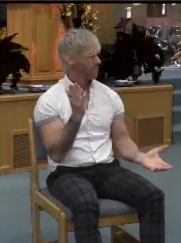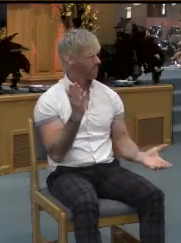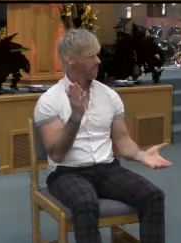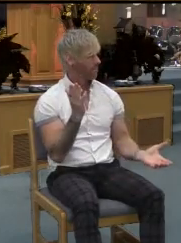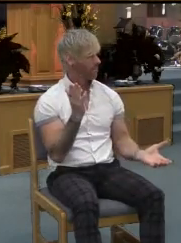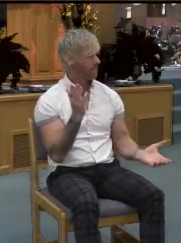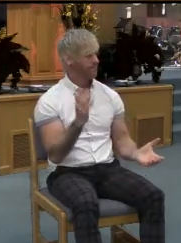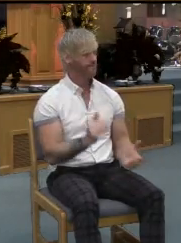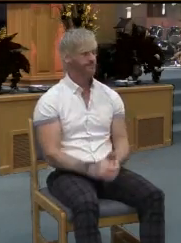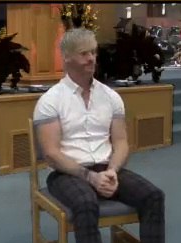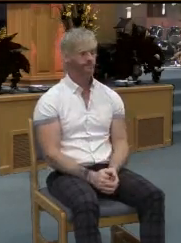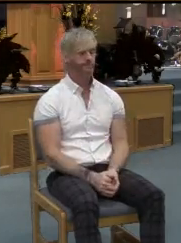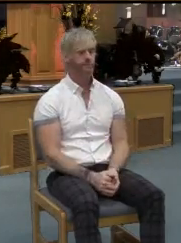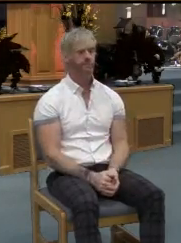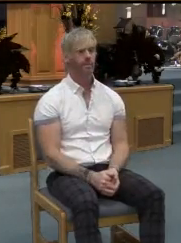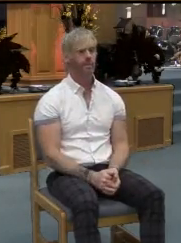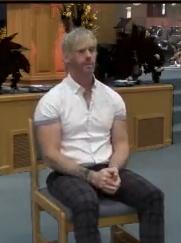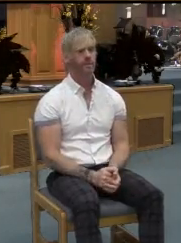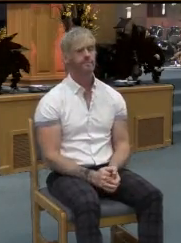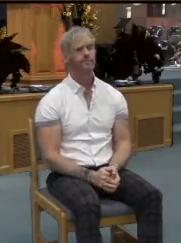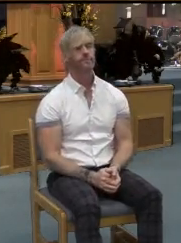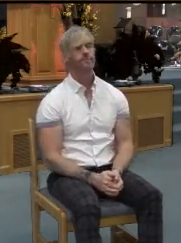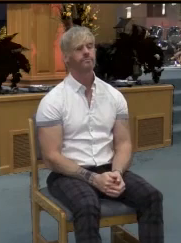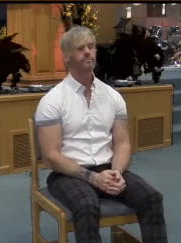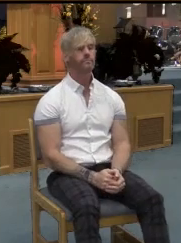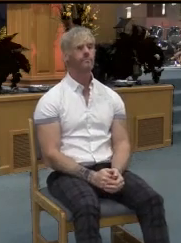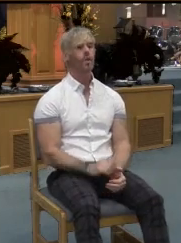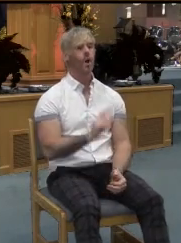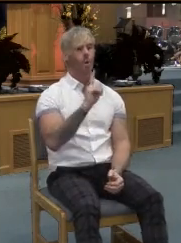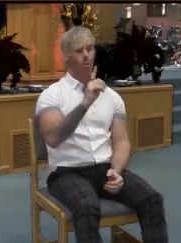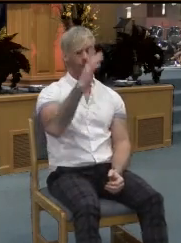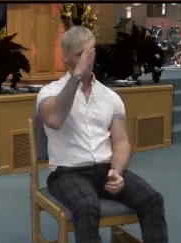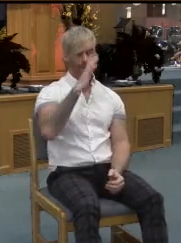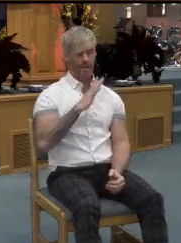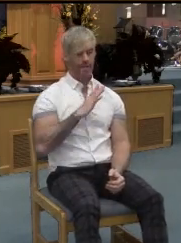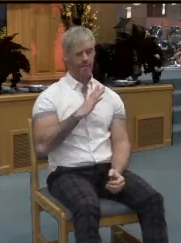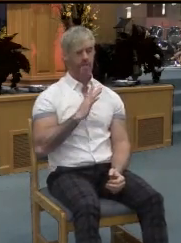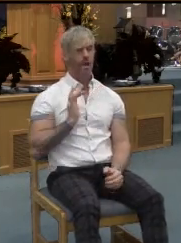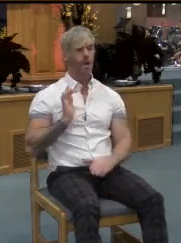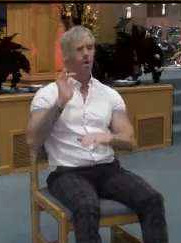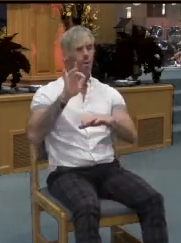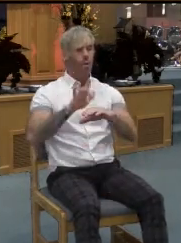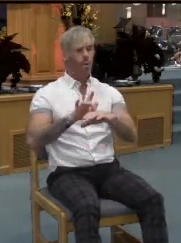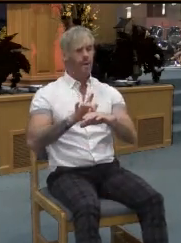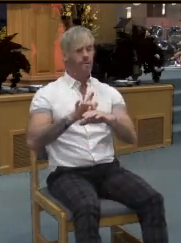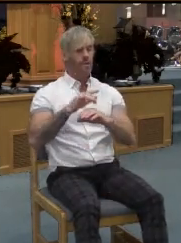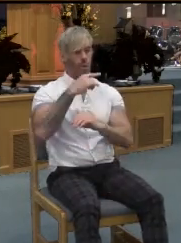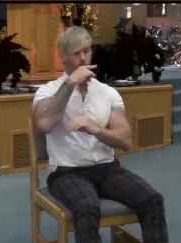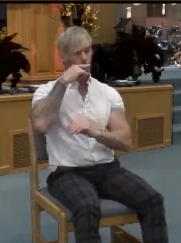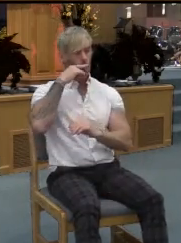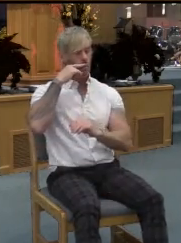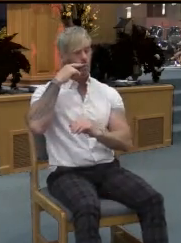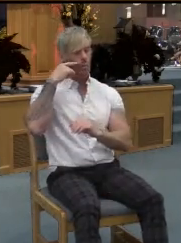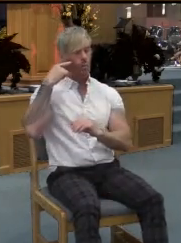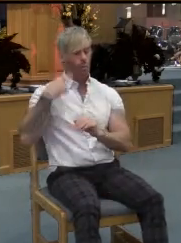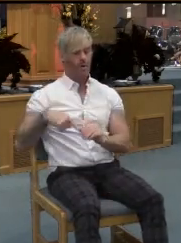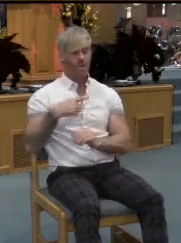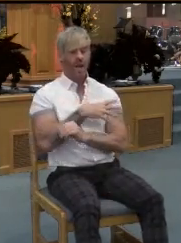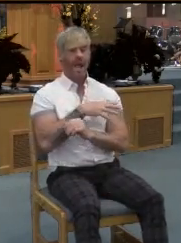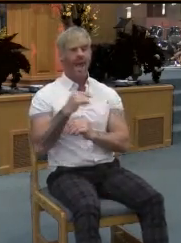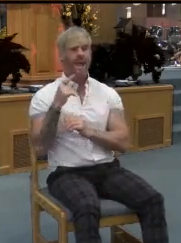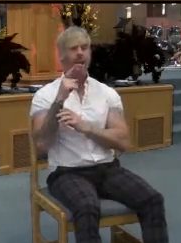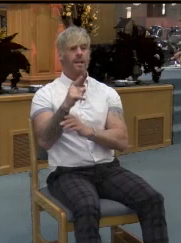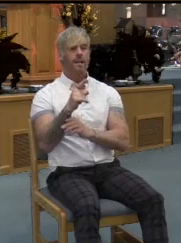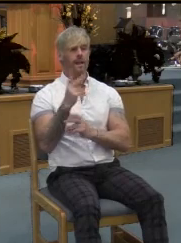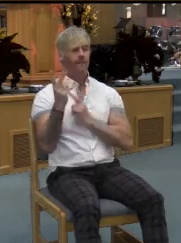W.O. Vaught, pastor at Emmanuel Baptist Church, went to Russia and visited their elementary schools, he stood there